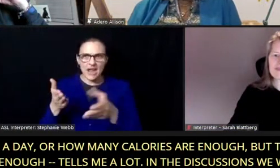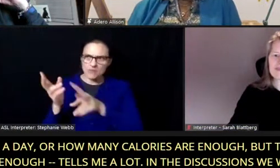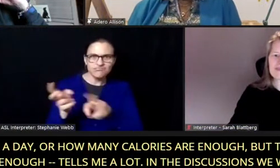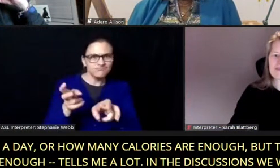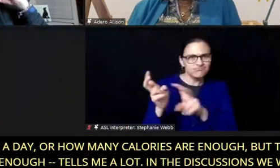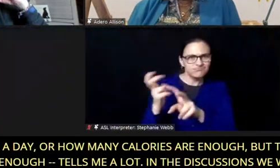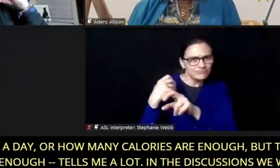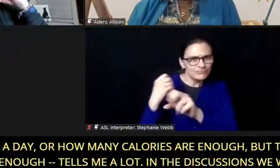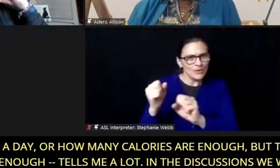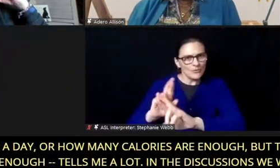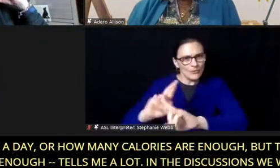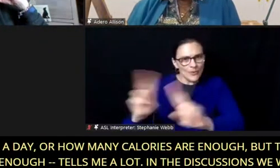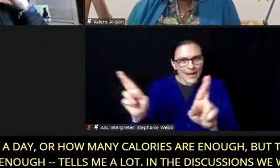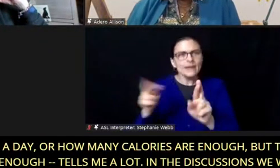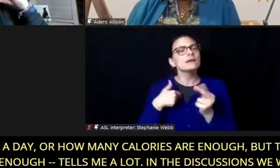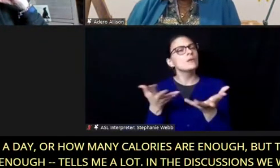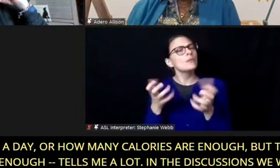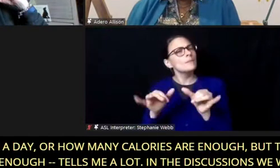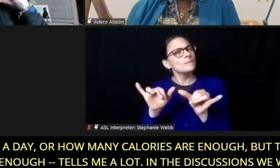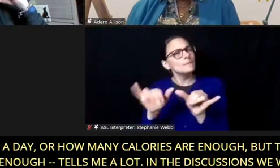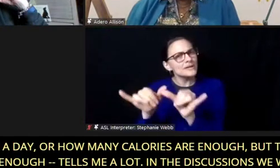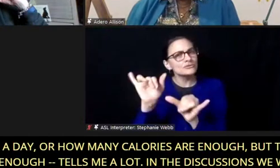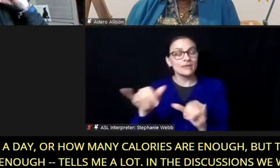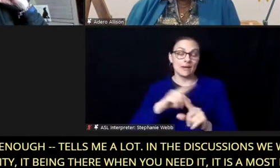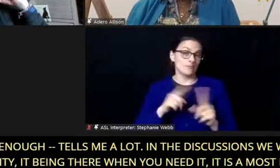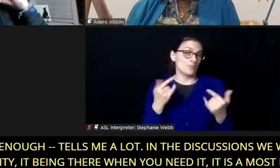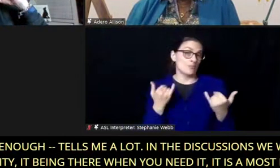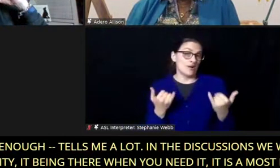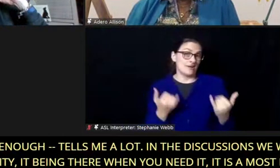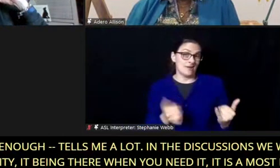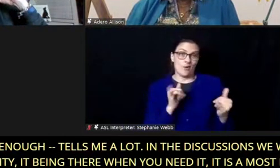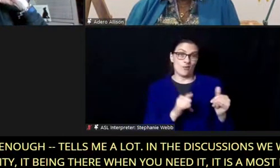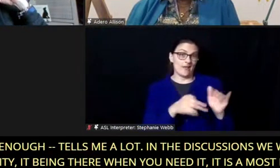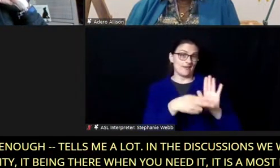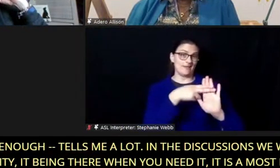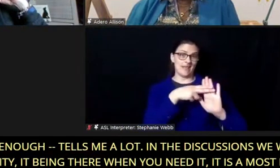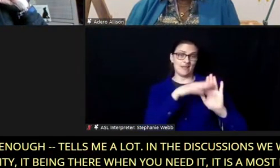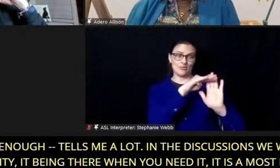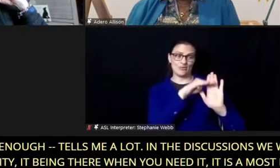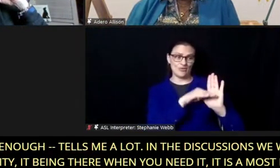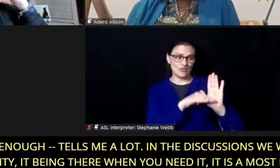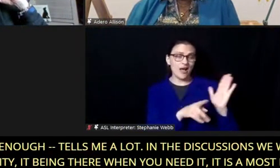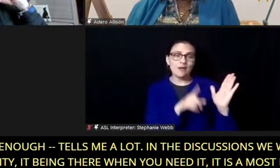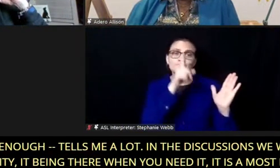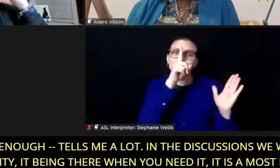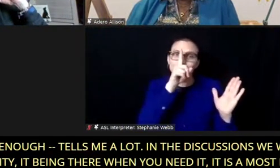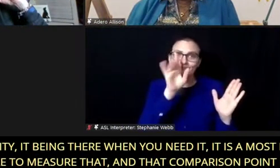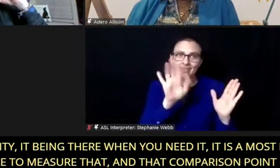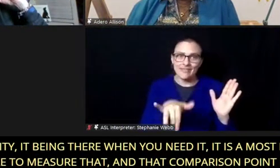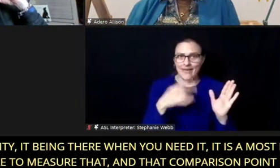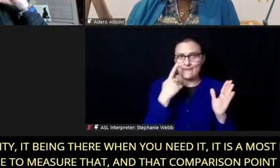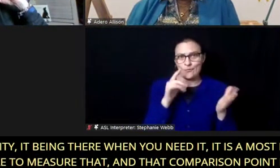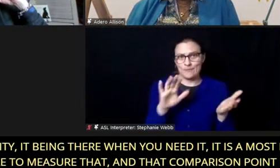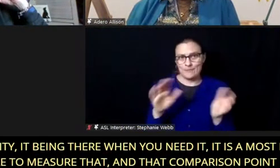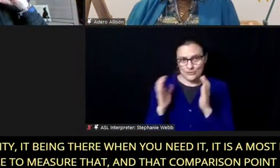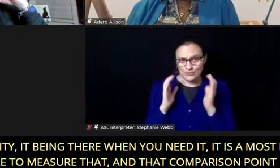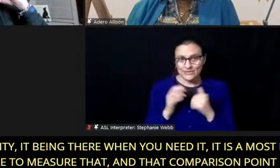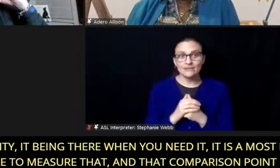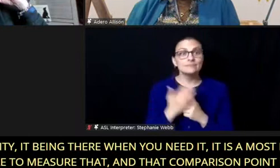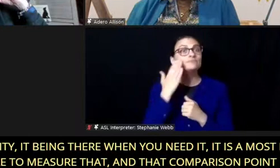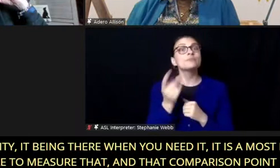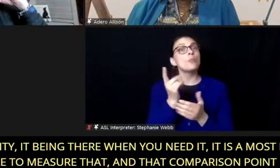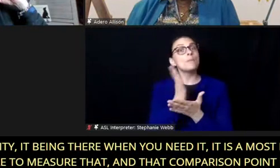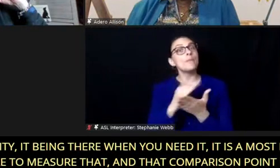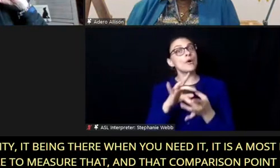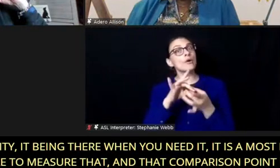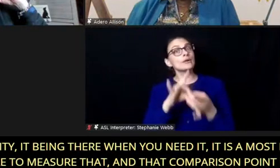not there in the label as I see it right now. There's also things like, you know, there's a section on network management that even